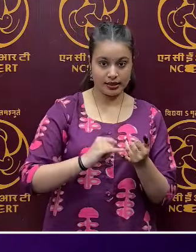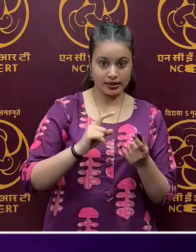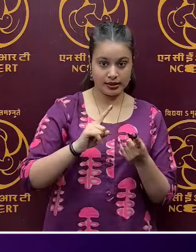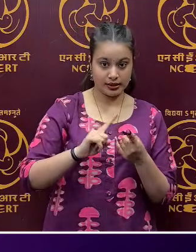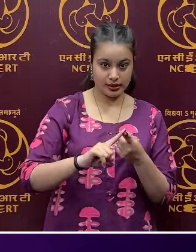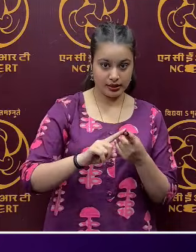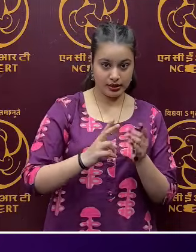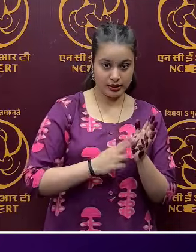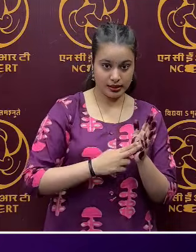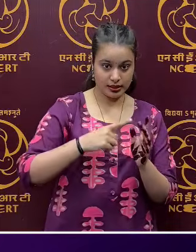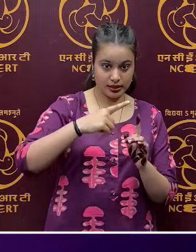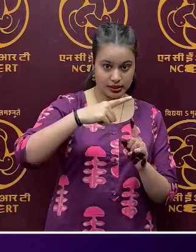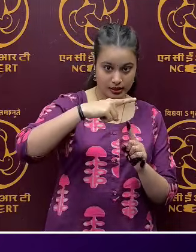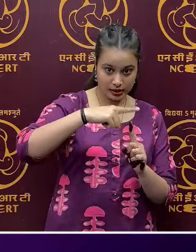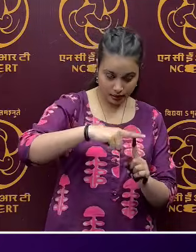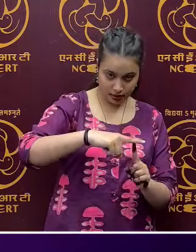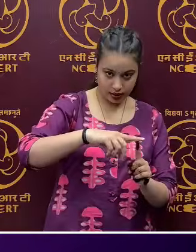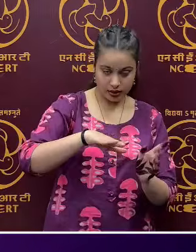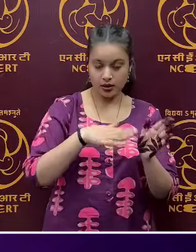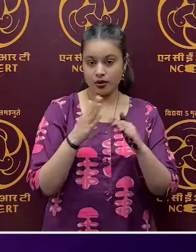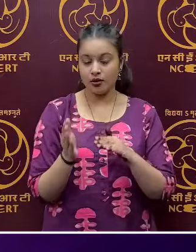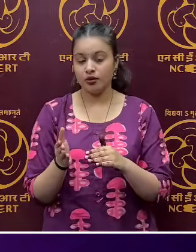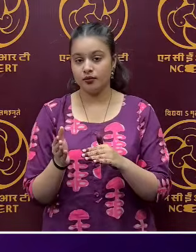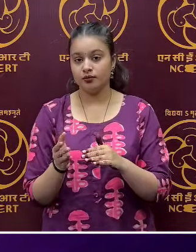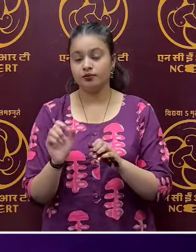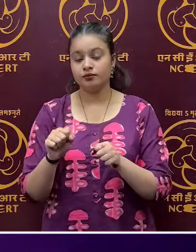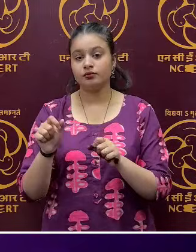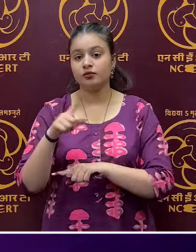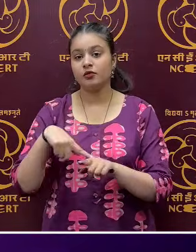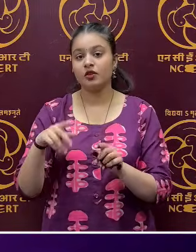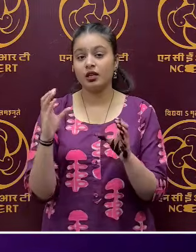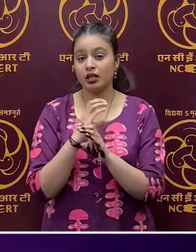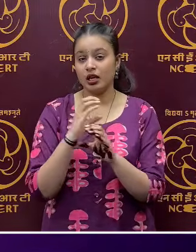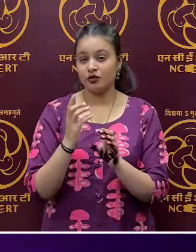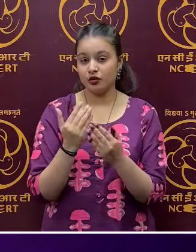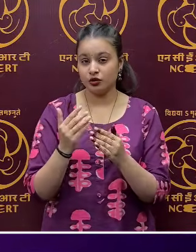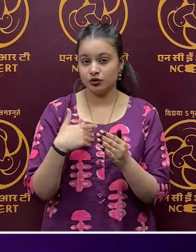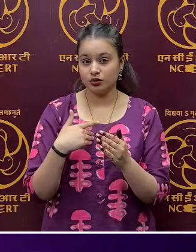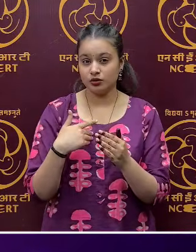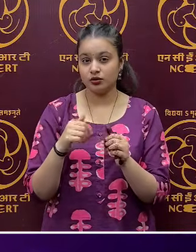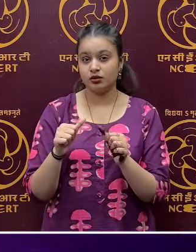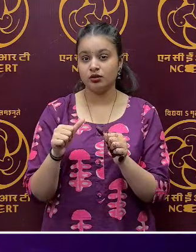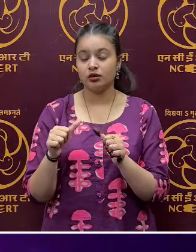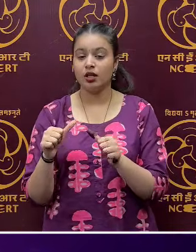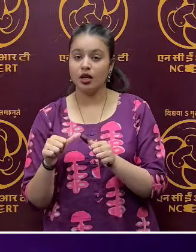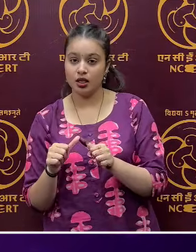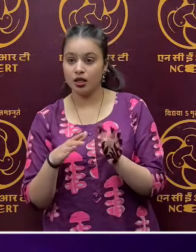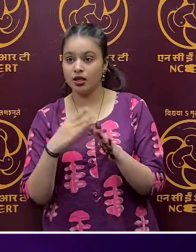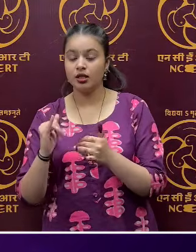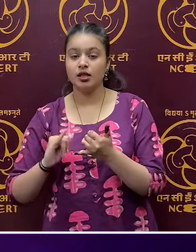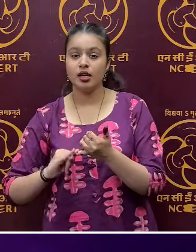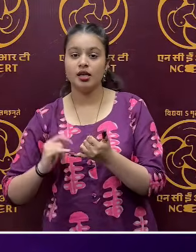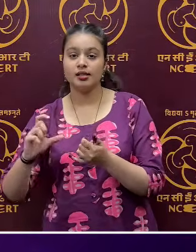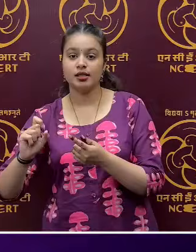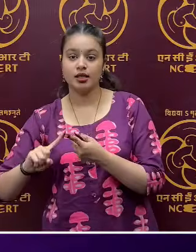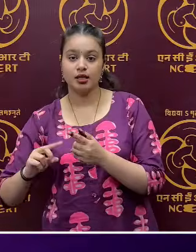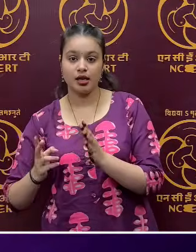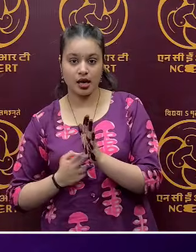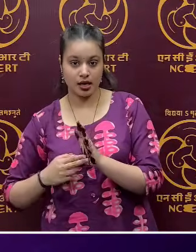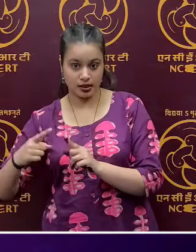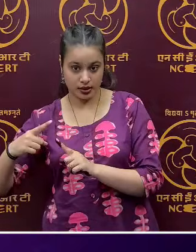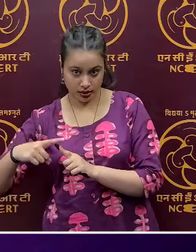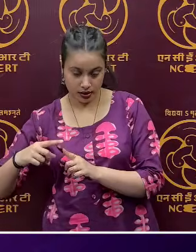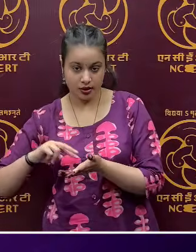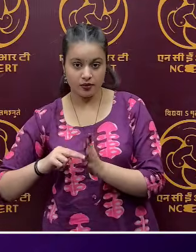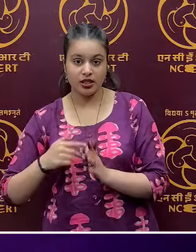A-S-C-E-N-T. And of course, you can also confuse it with a scent with a space, which means